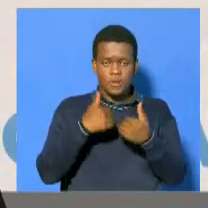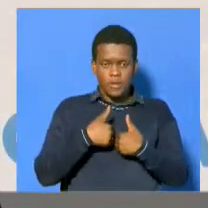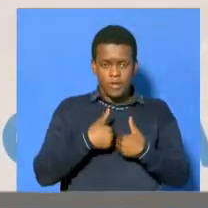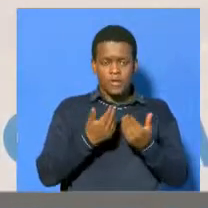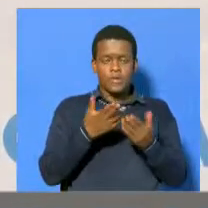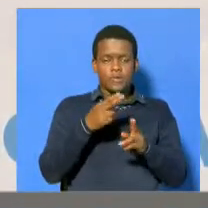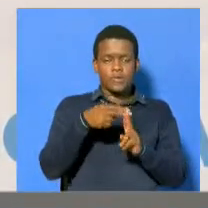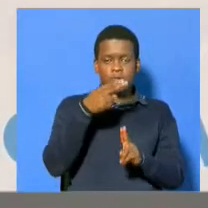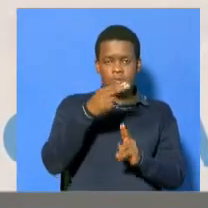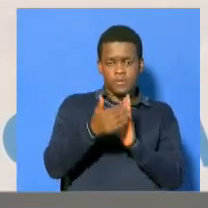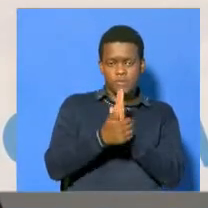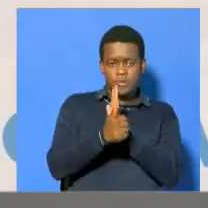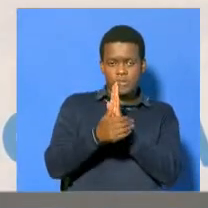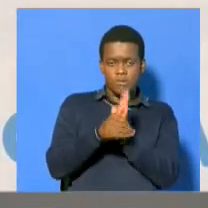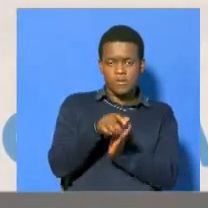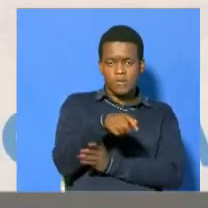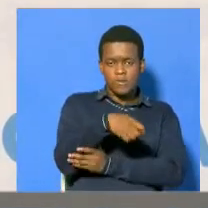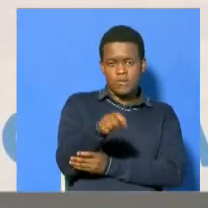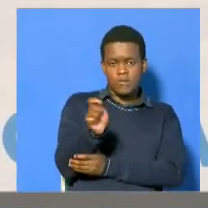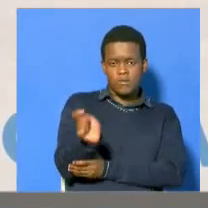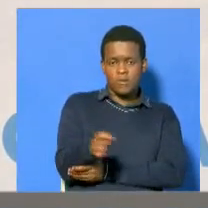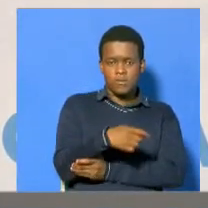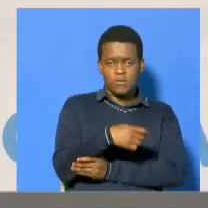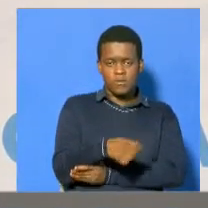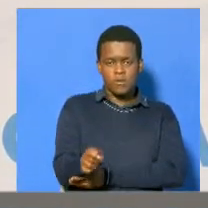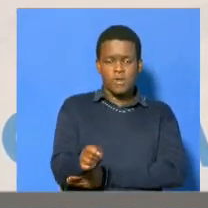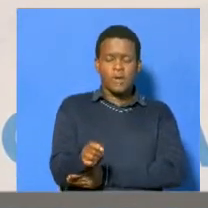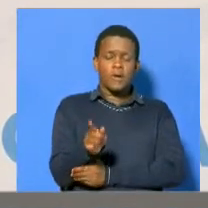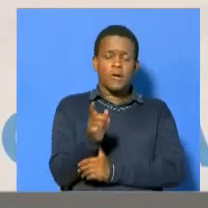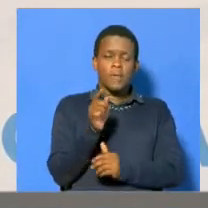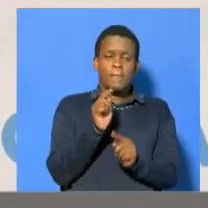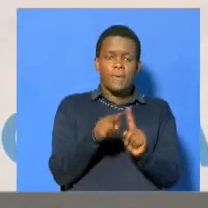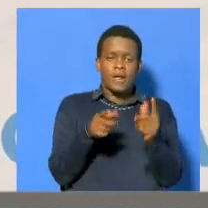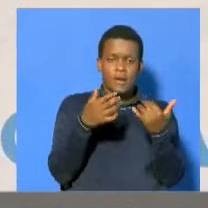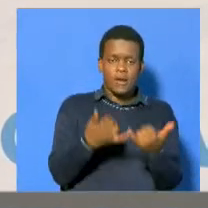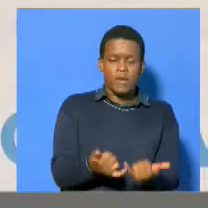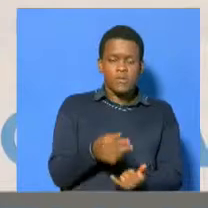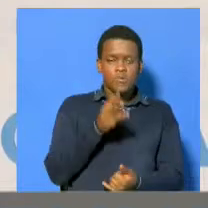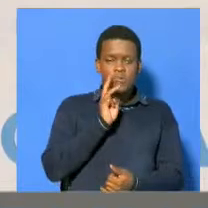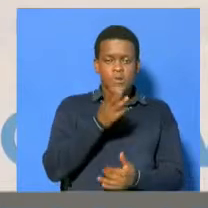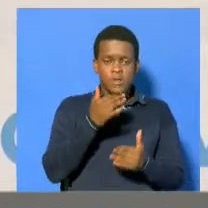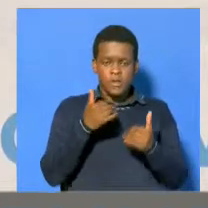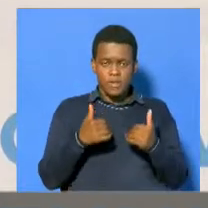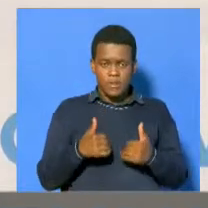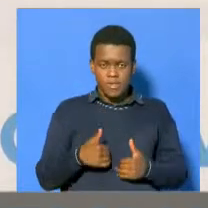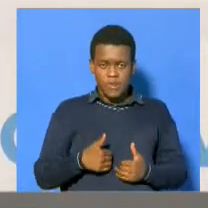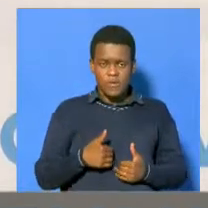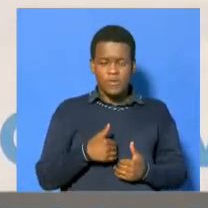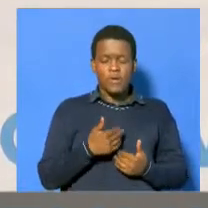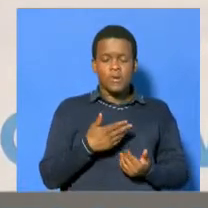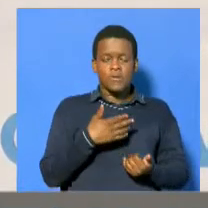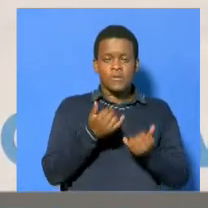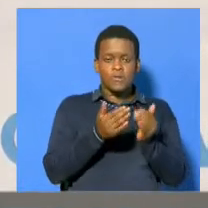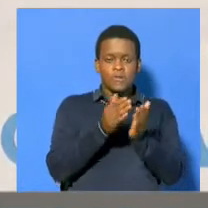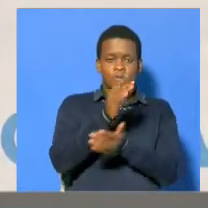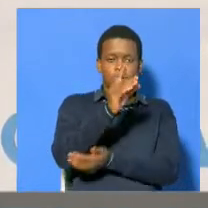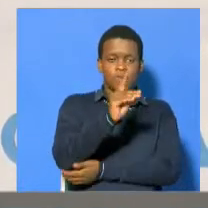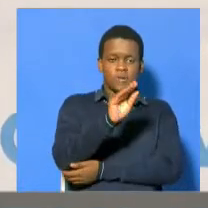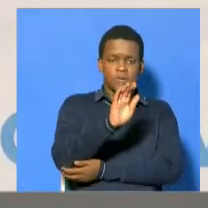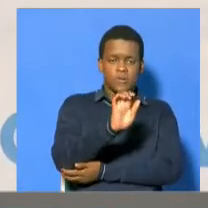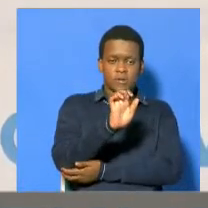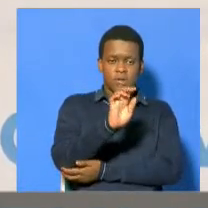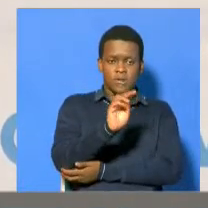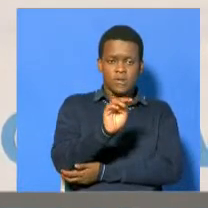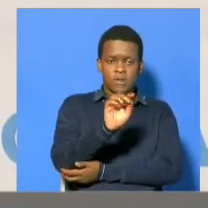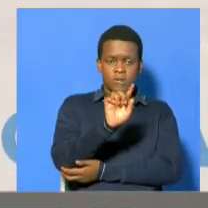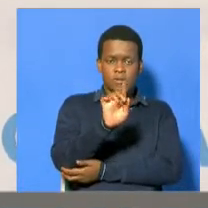which is the country championships. We'll have the likes of Denzel, who's now based in America.